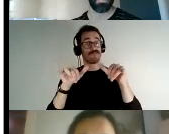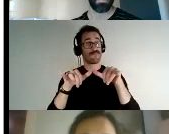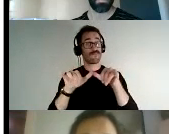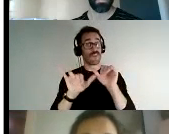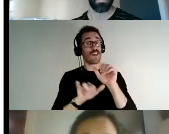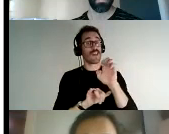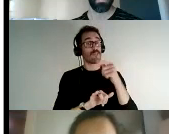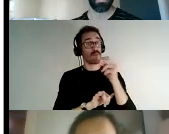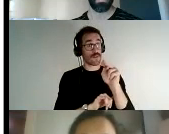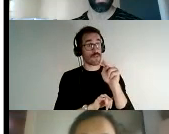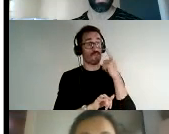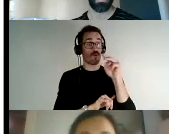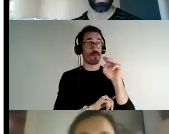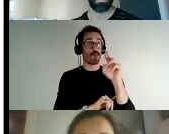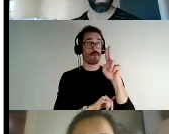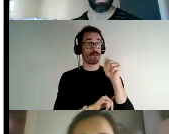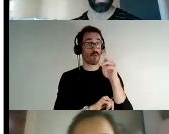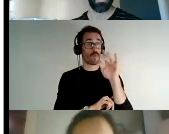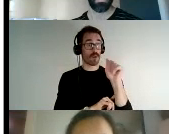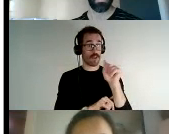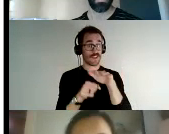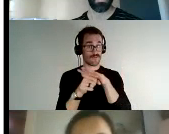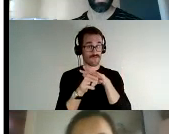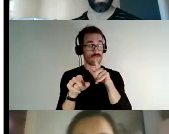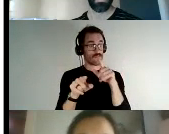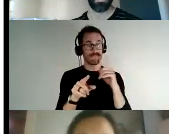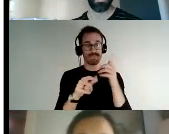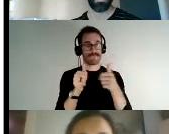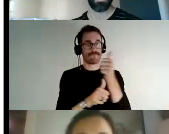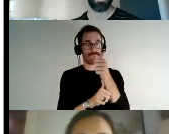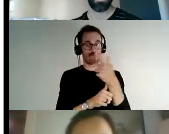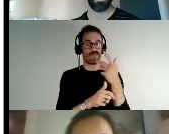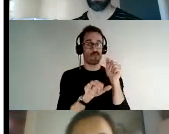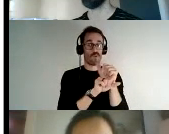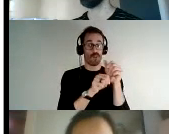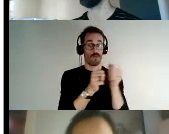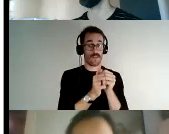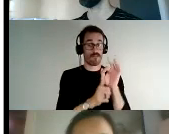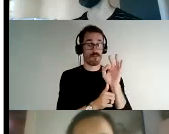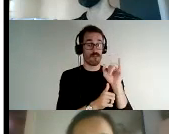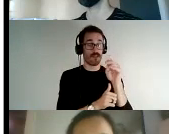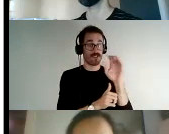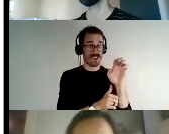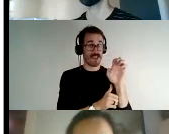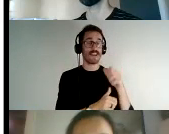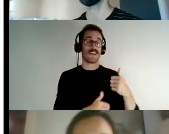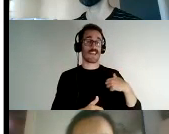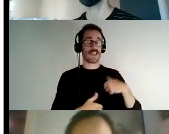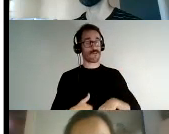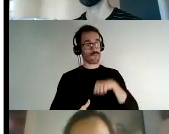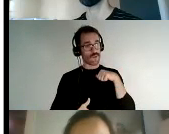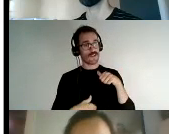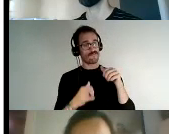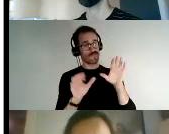Abuse Prevention Muskoka, and she has served as president of Fierté Canada Pride. Welcome, Heather, and